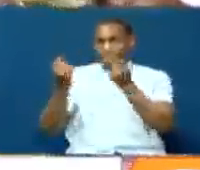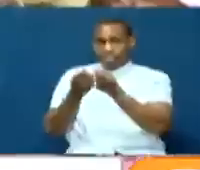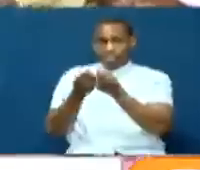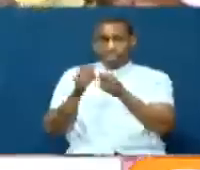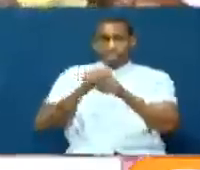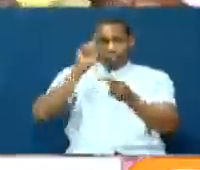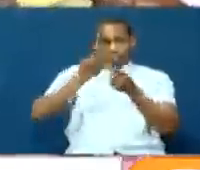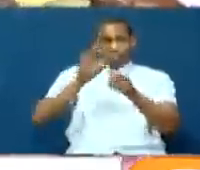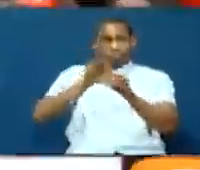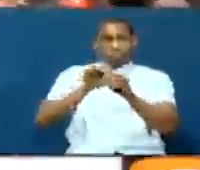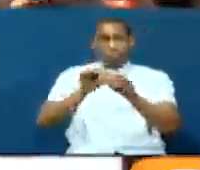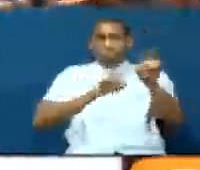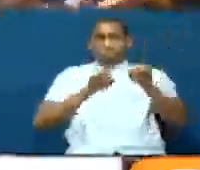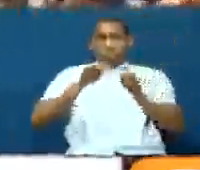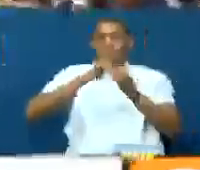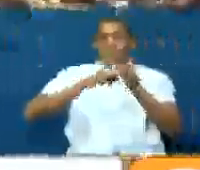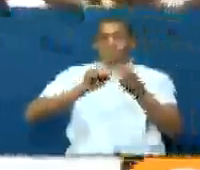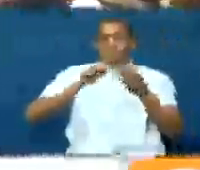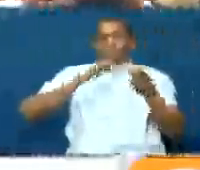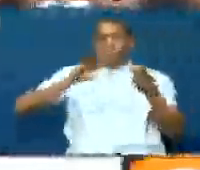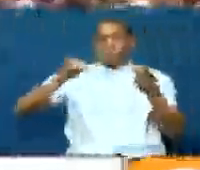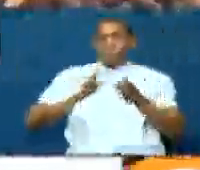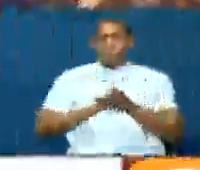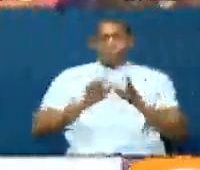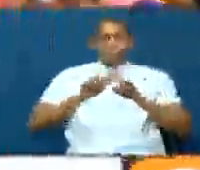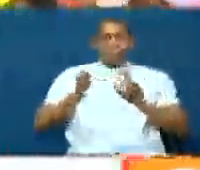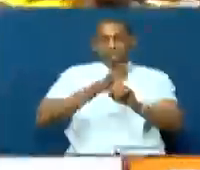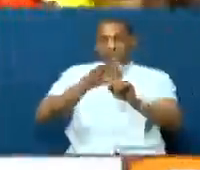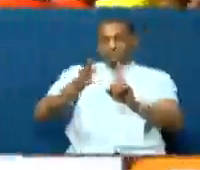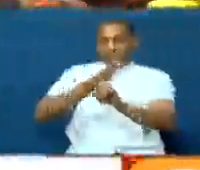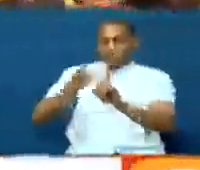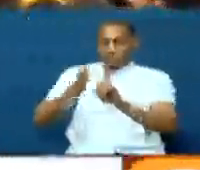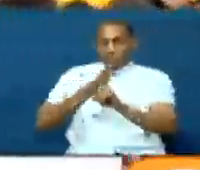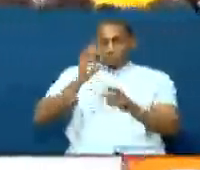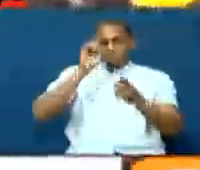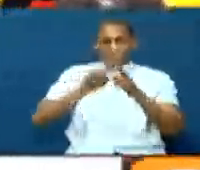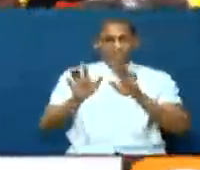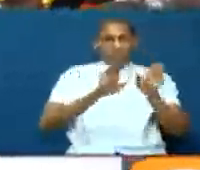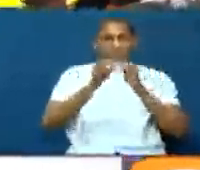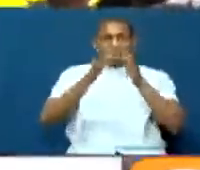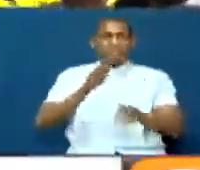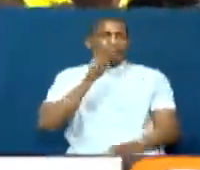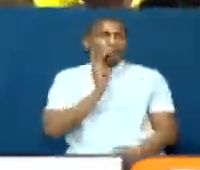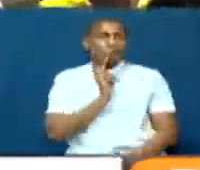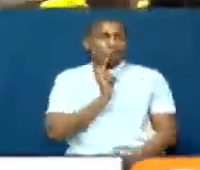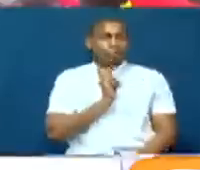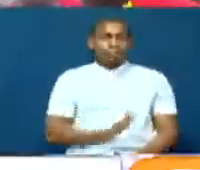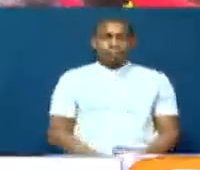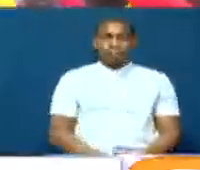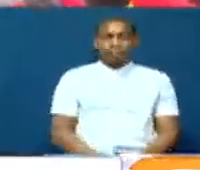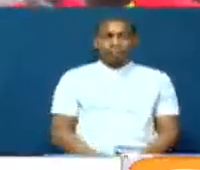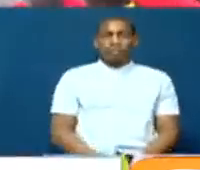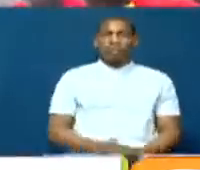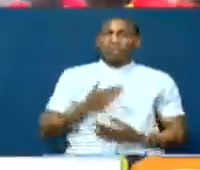while on a vote-hunting tour in Machakos and Kitui counties, embarked on a charm offensive targeting Wiper leader Kalonzo Musyoka.